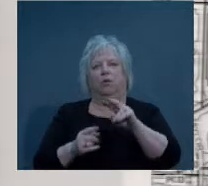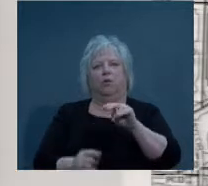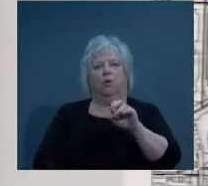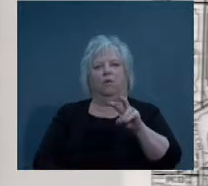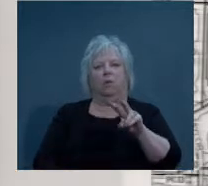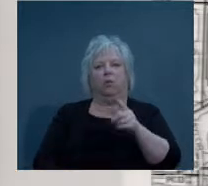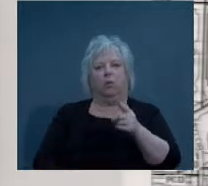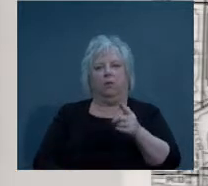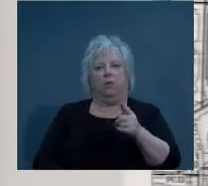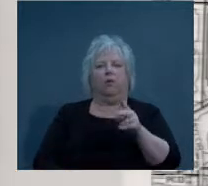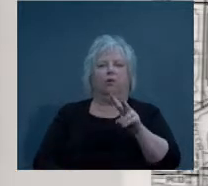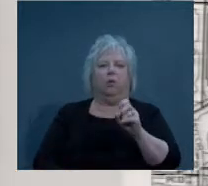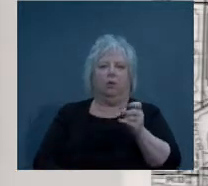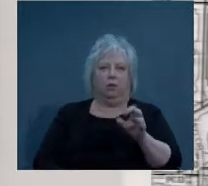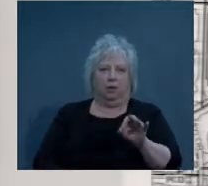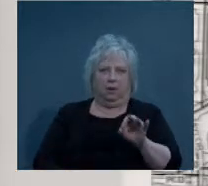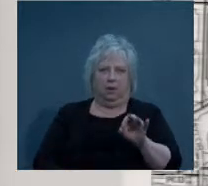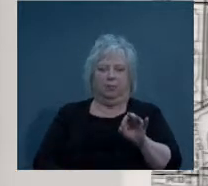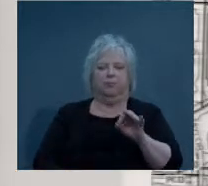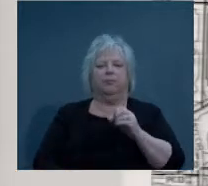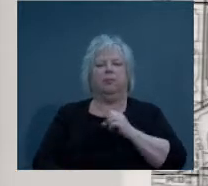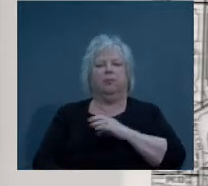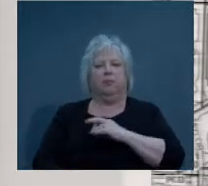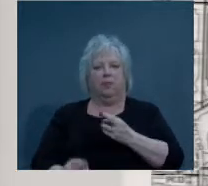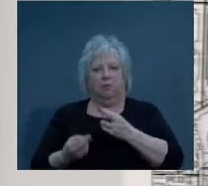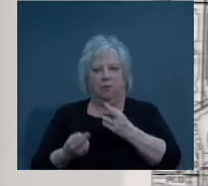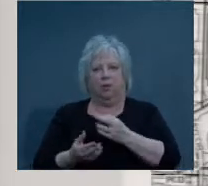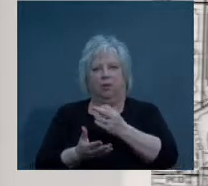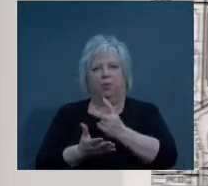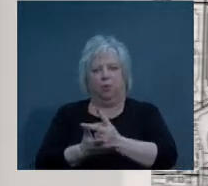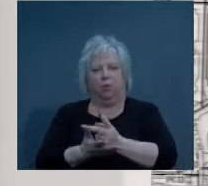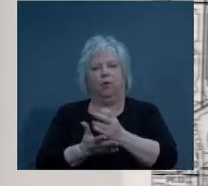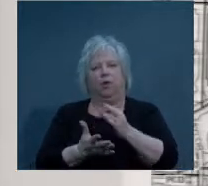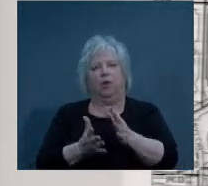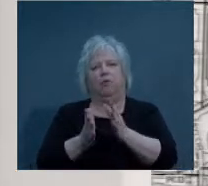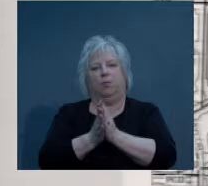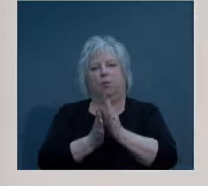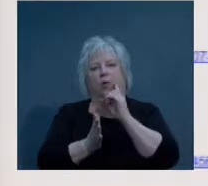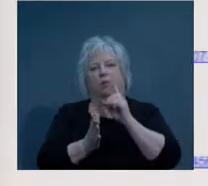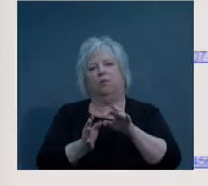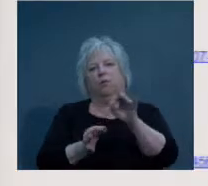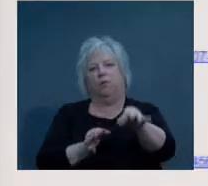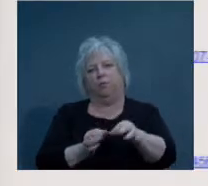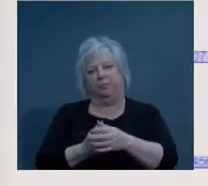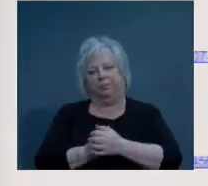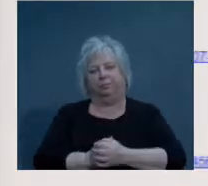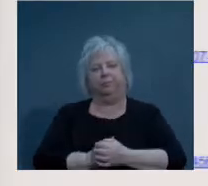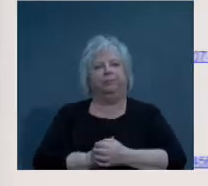November 21st, 2019. Staff recommends approval of the deferral request.